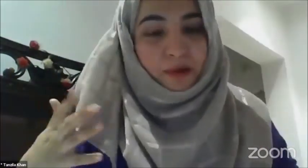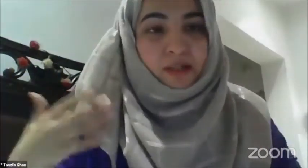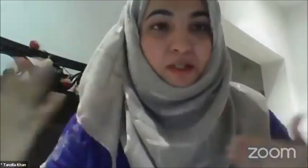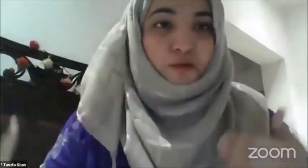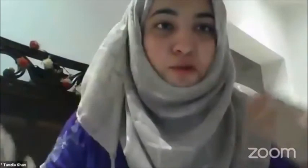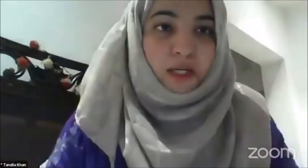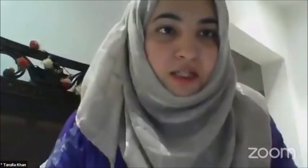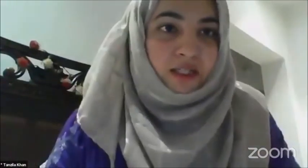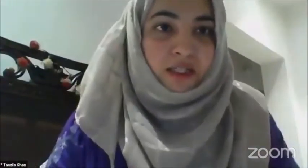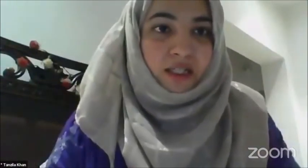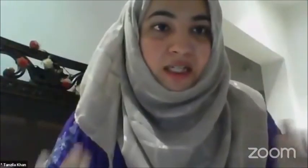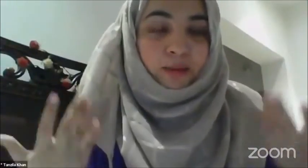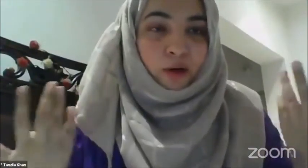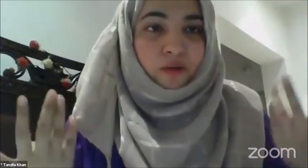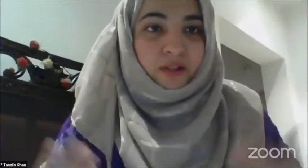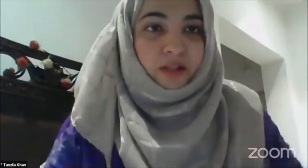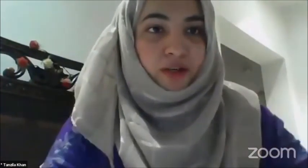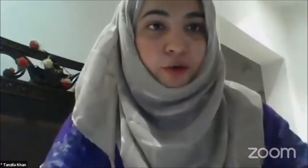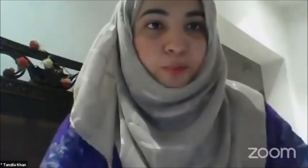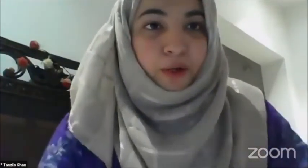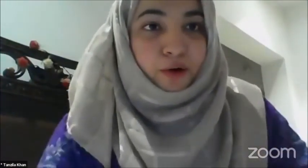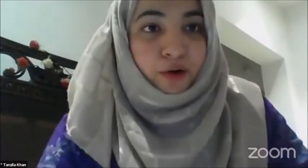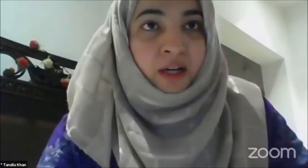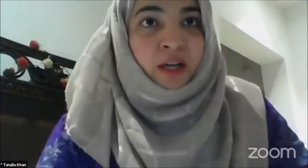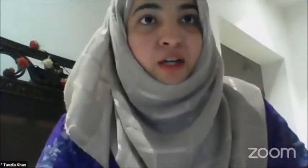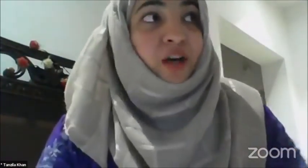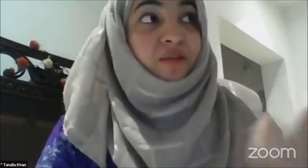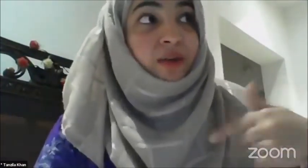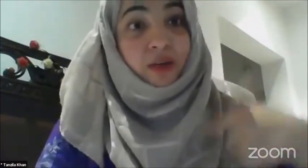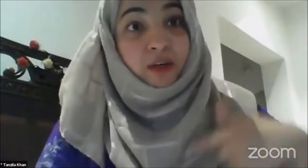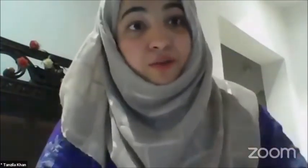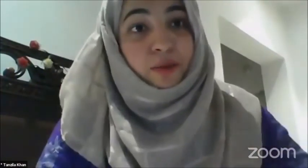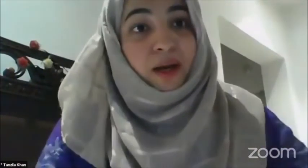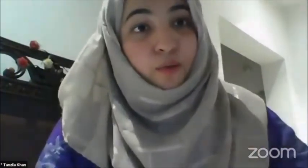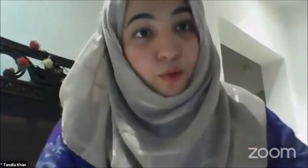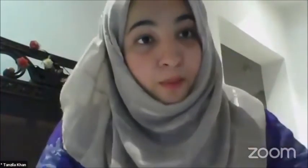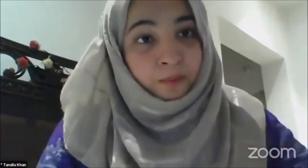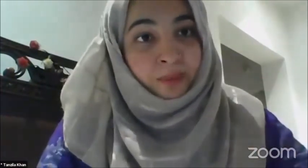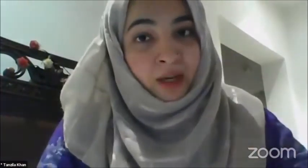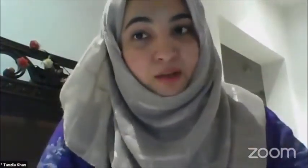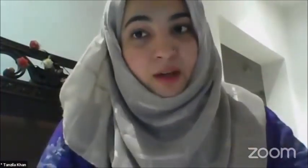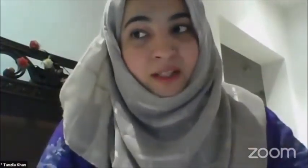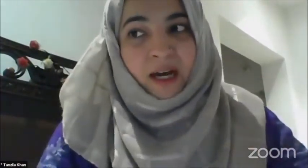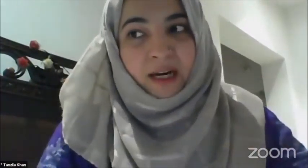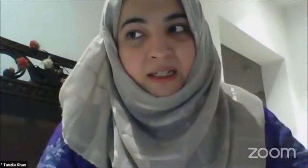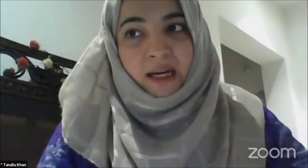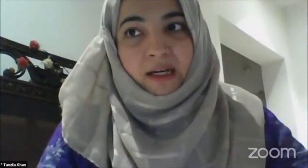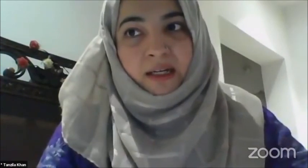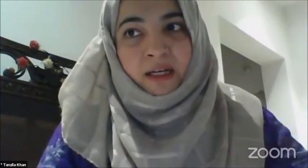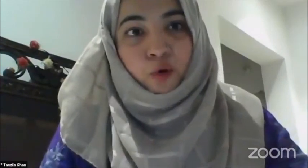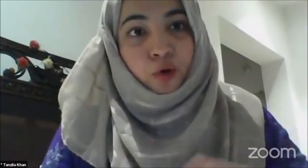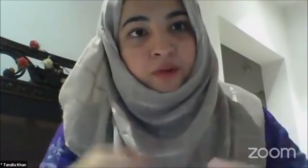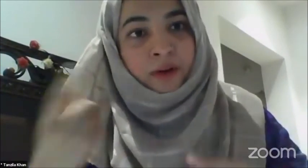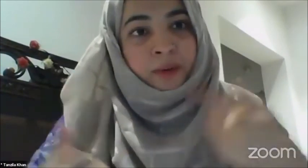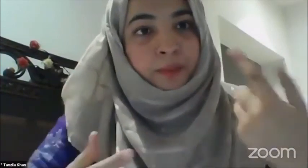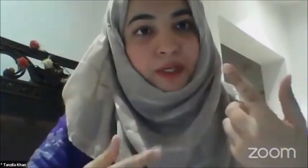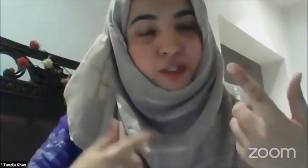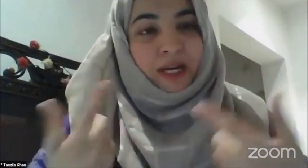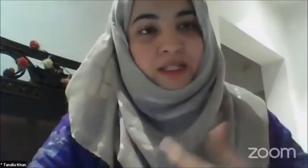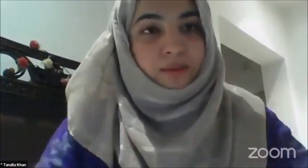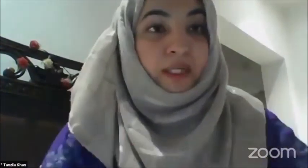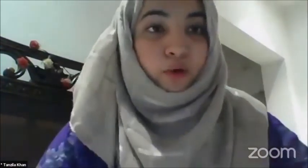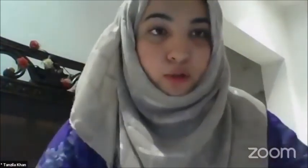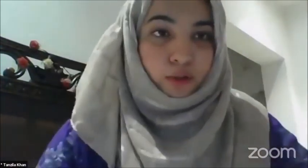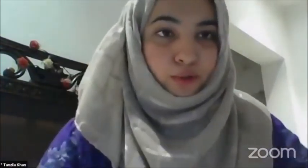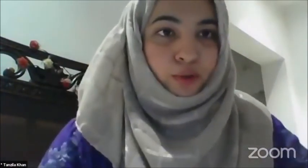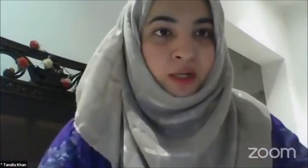stopped because there's so much uncertainty about offices reopening or not. So I've been working from my home. So I think that kind of did over